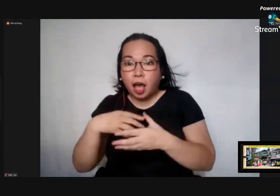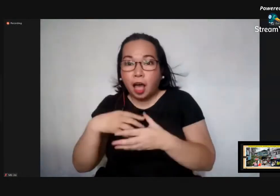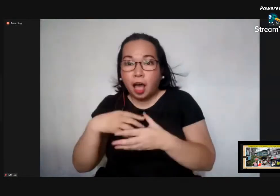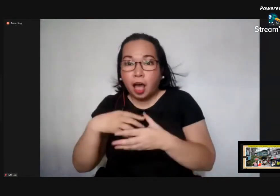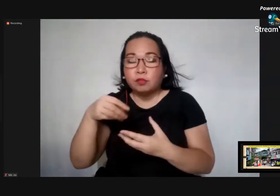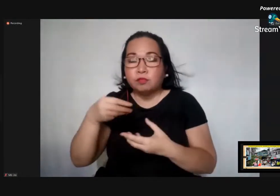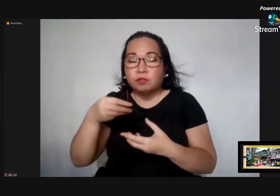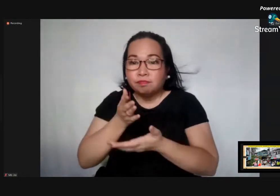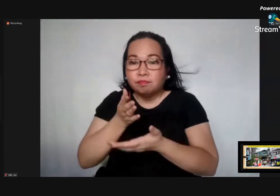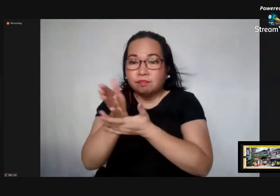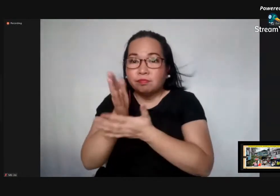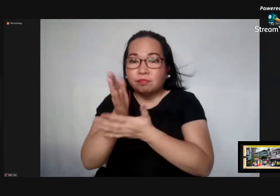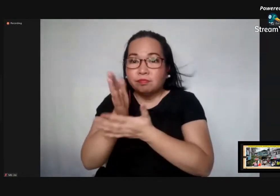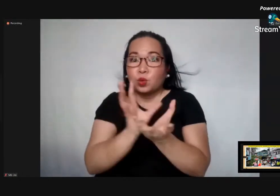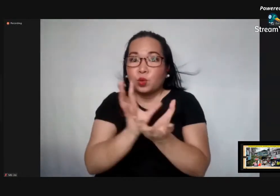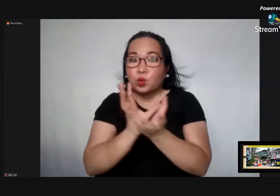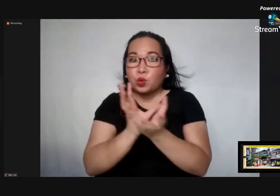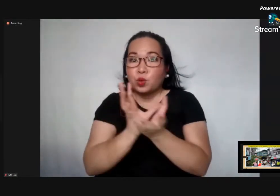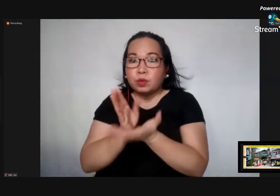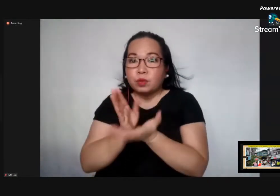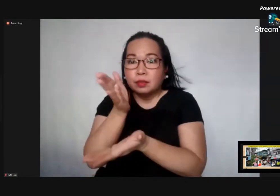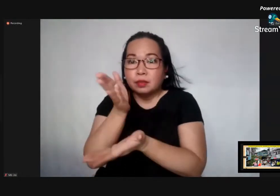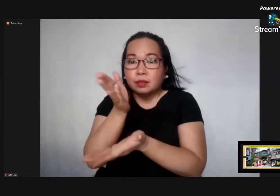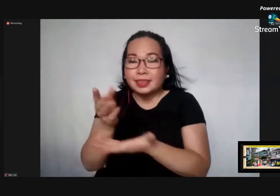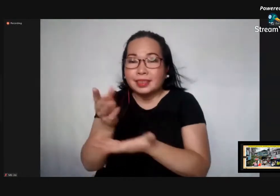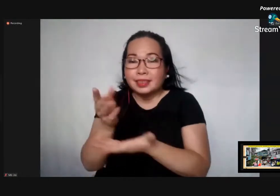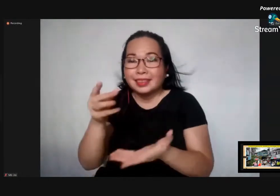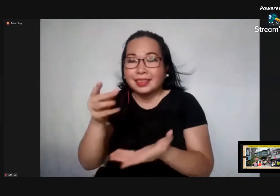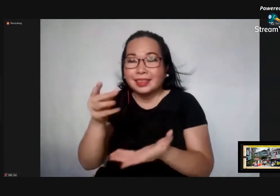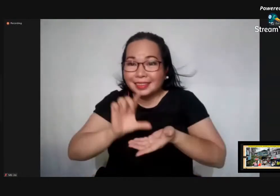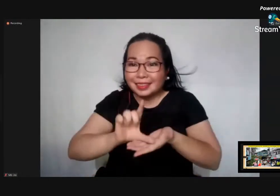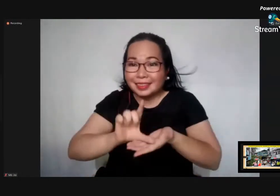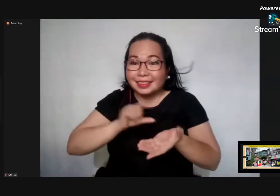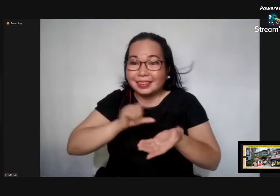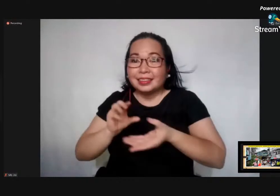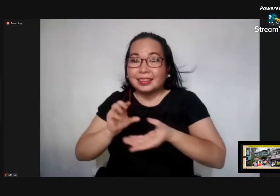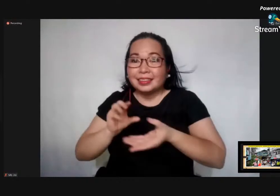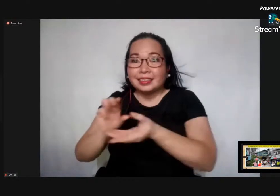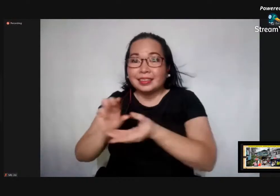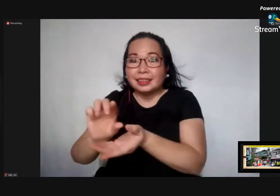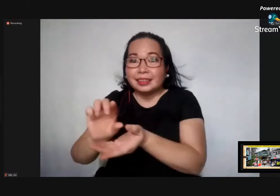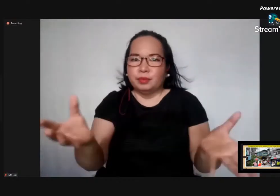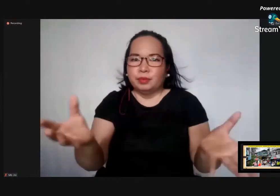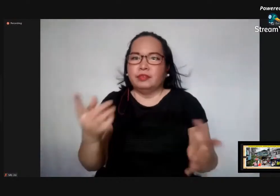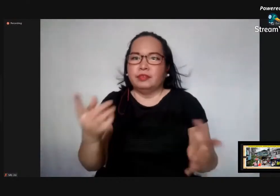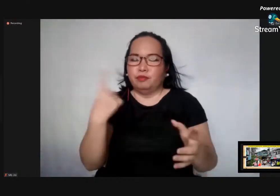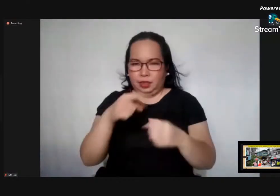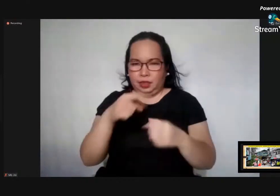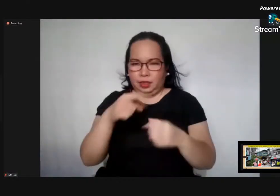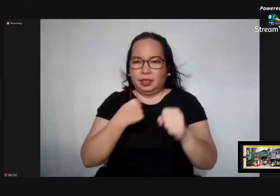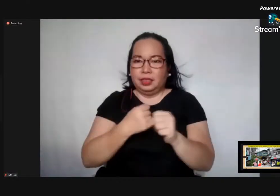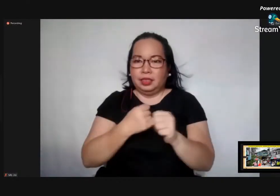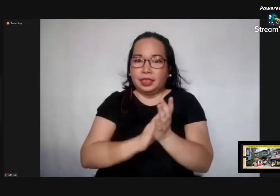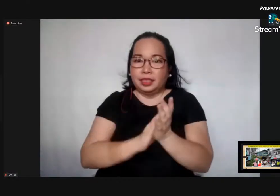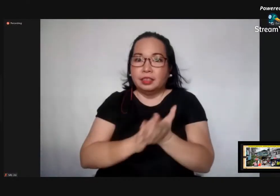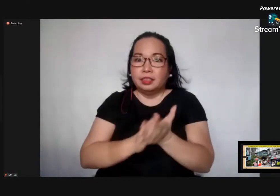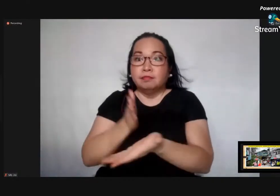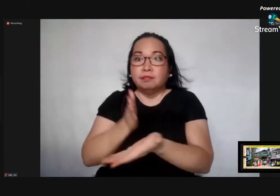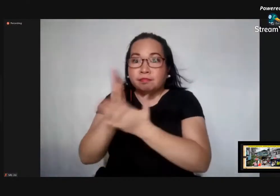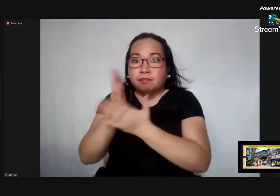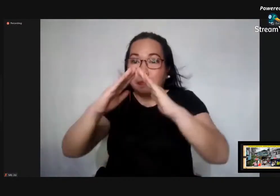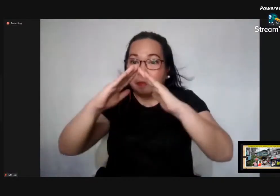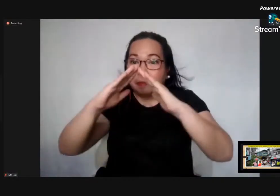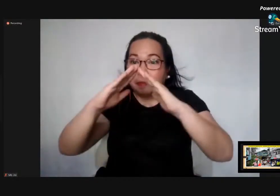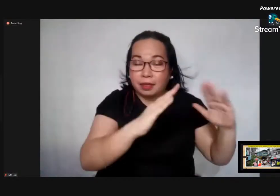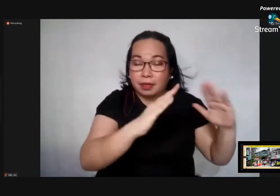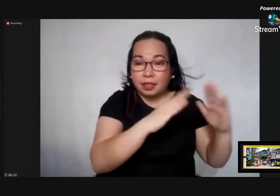mga modules sa incoming academic. Pumunta siya sa mga bahay ng kanyang at as we